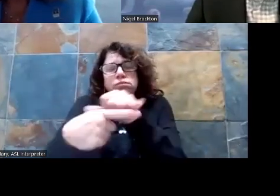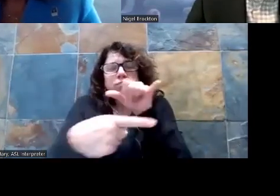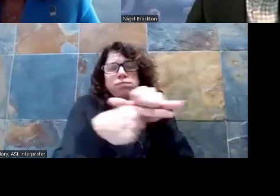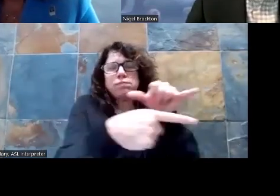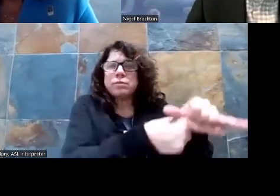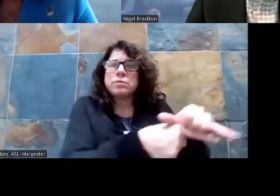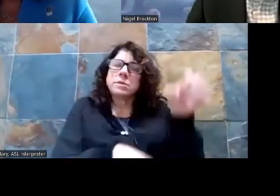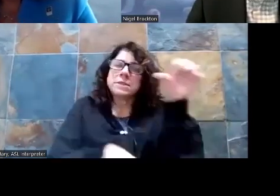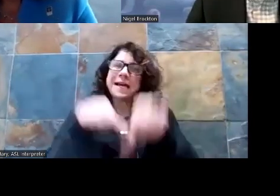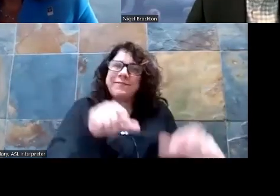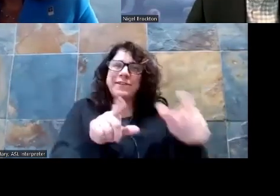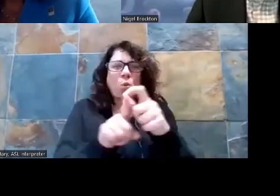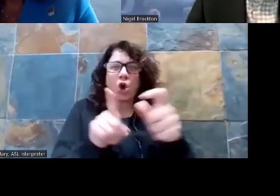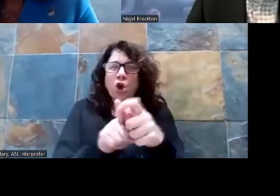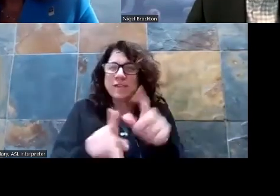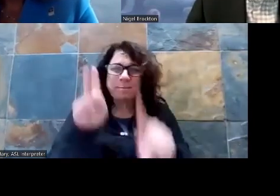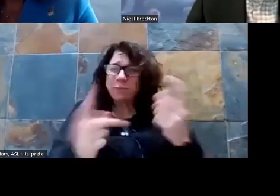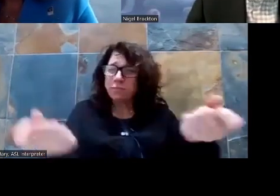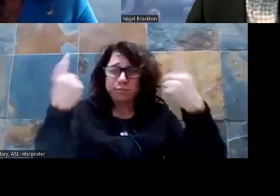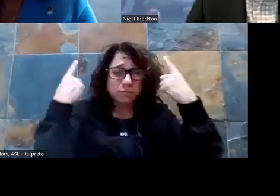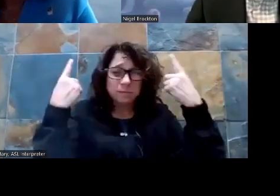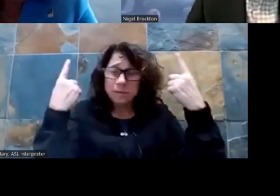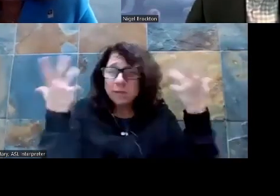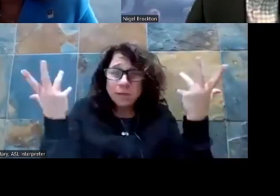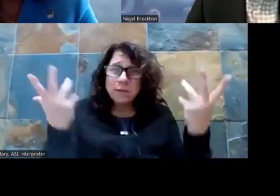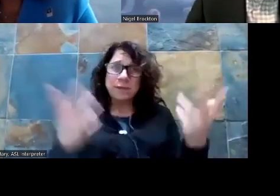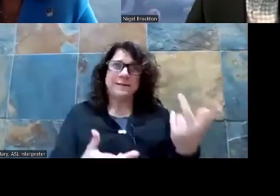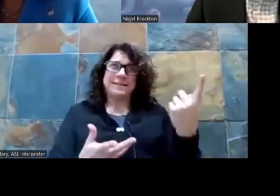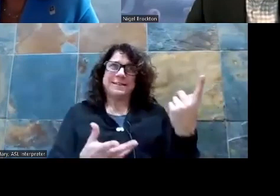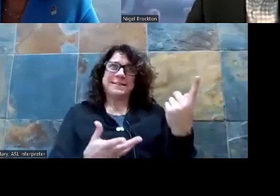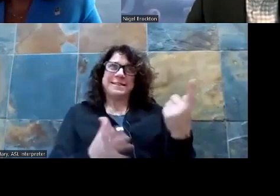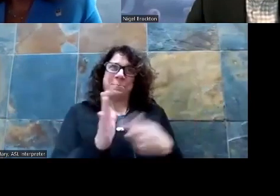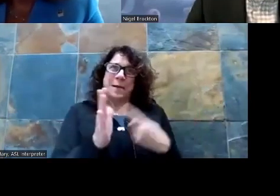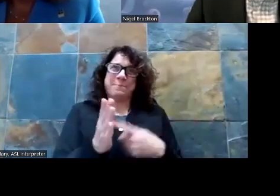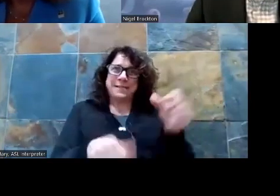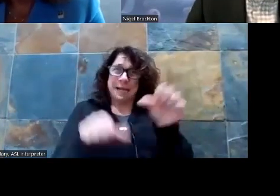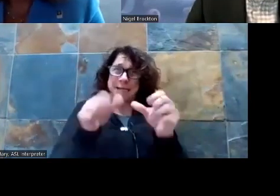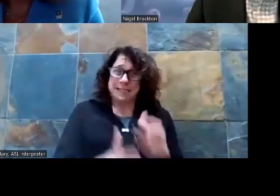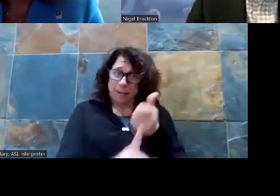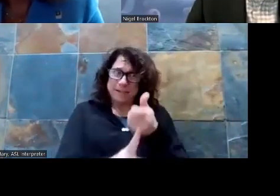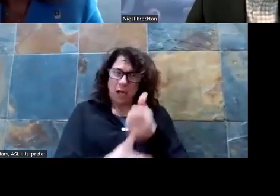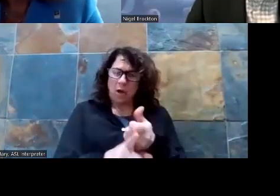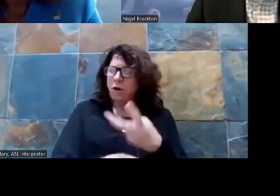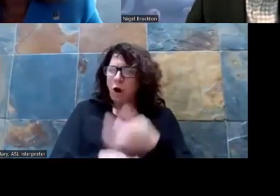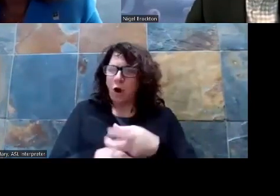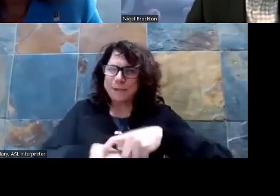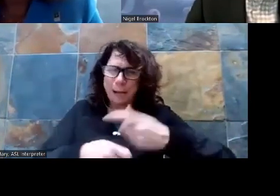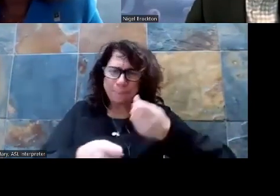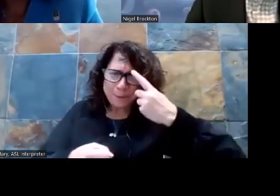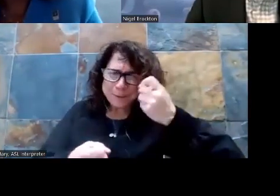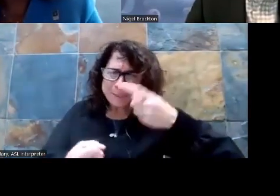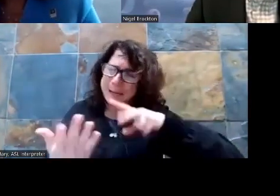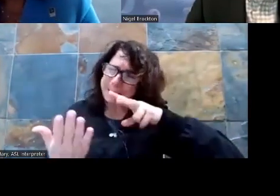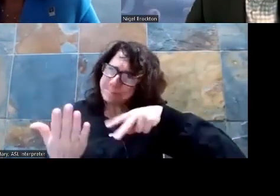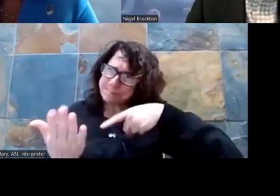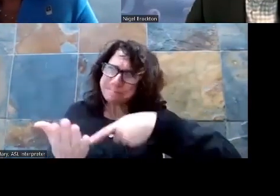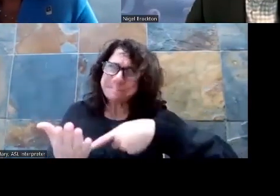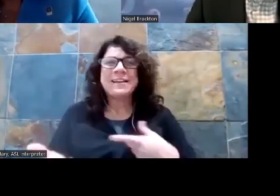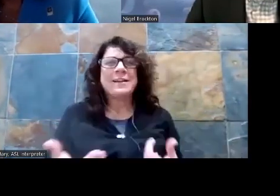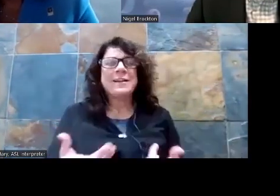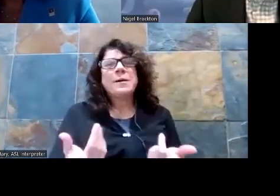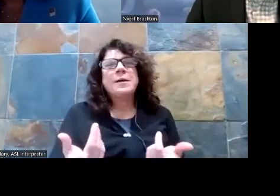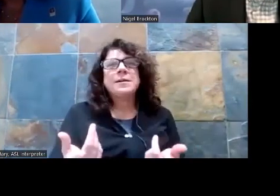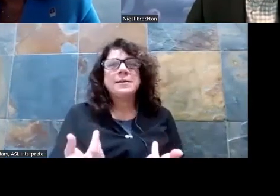scientific words that even some of the scientists have a hard time to relate to, you know. So